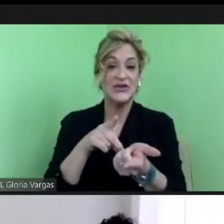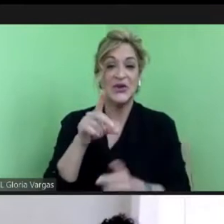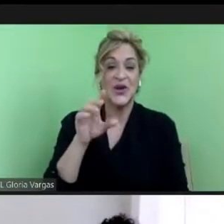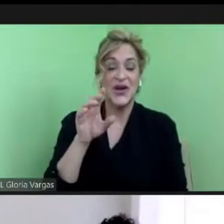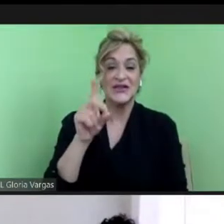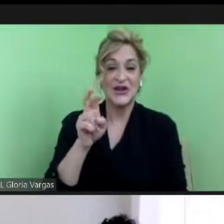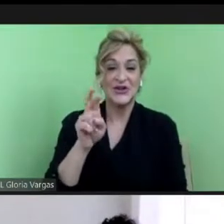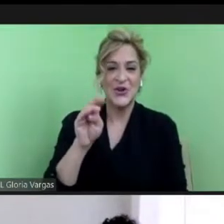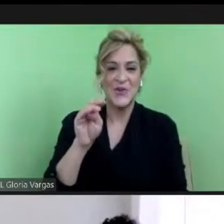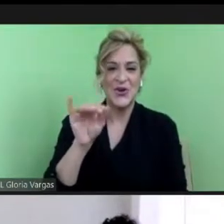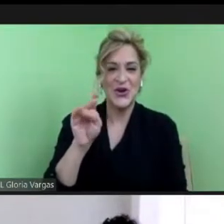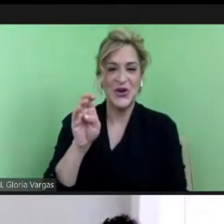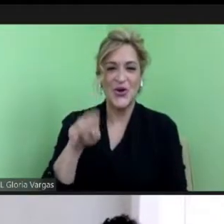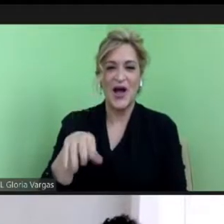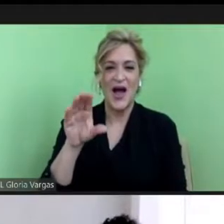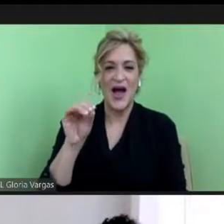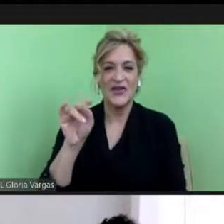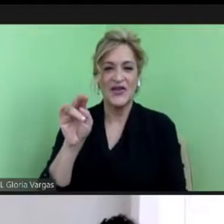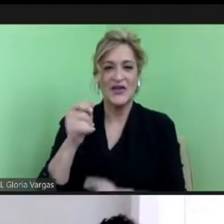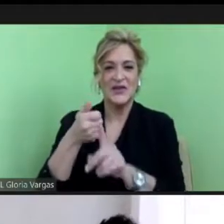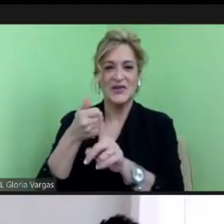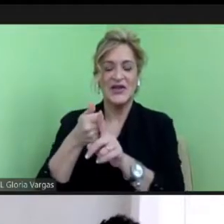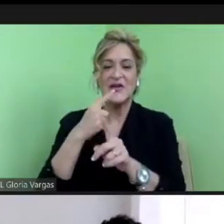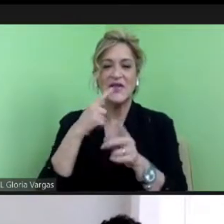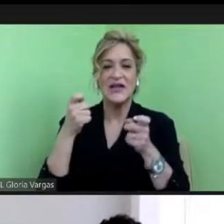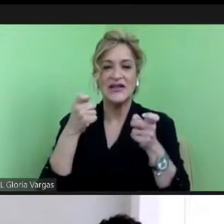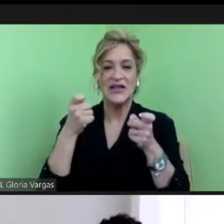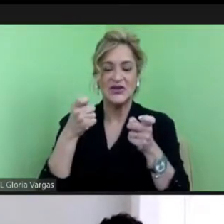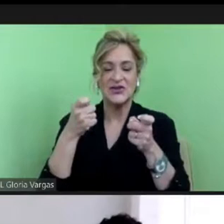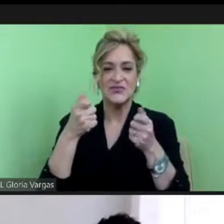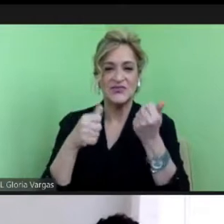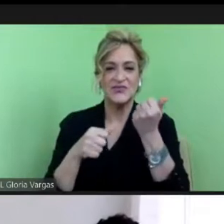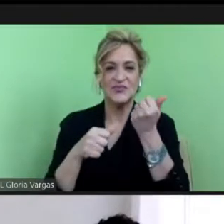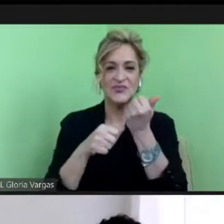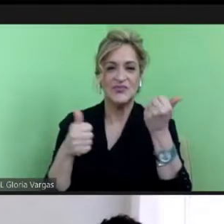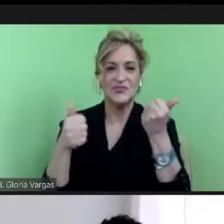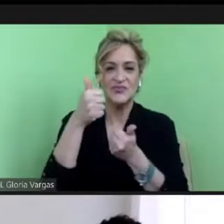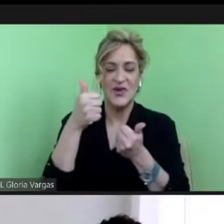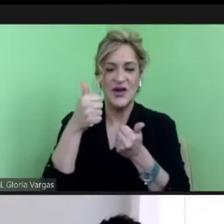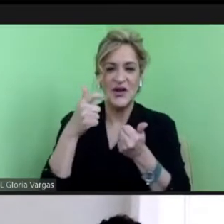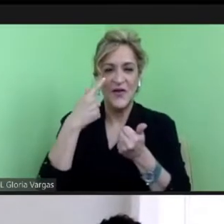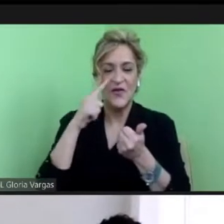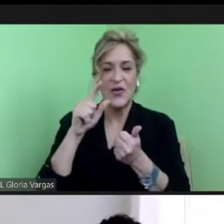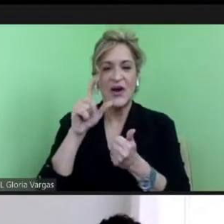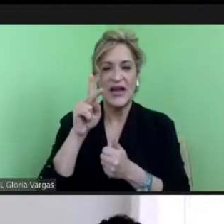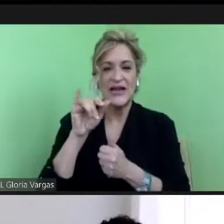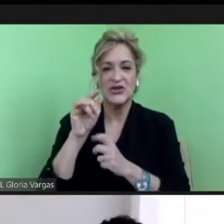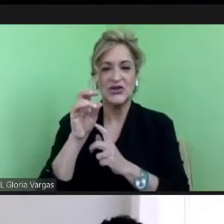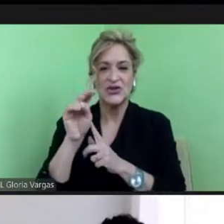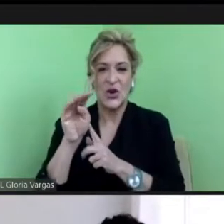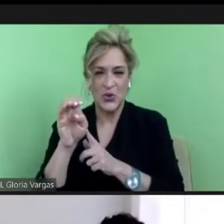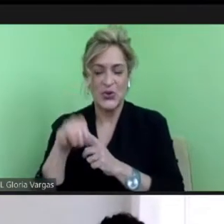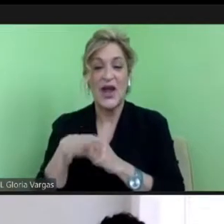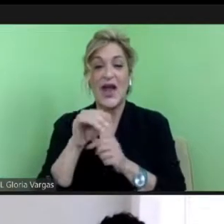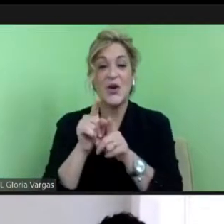Executive Director of Keystone Moldova and Keystone Human Services International Regional